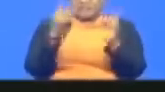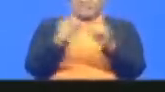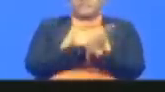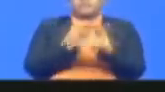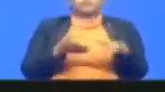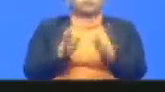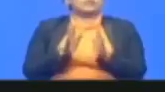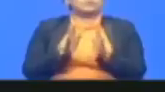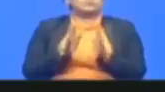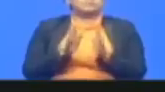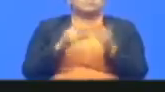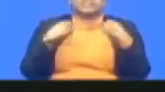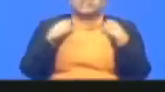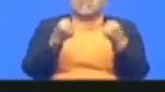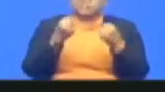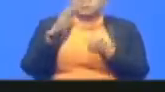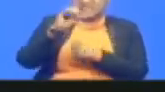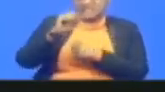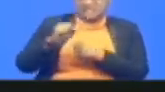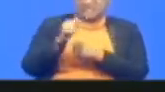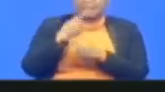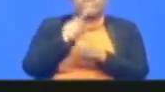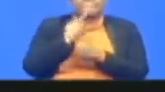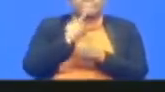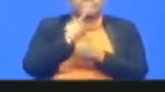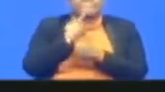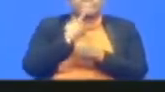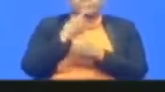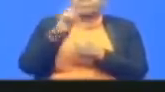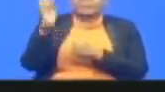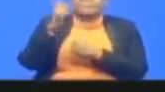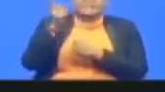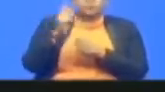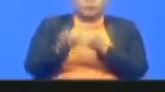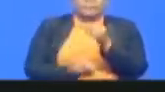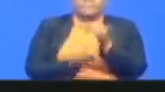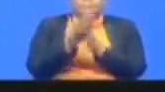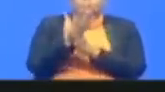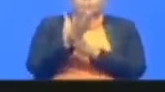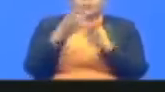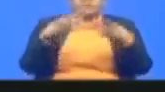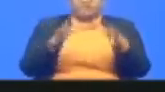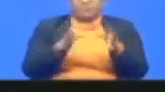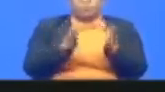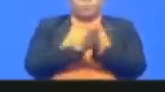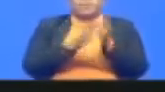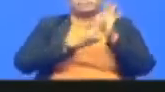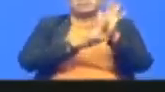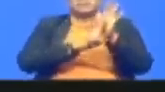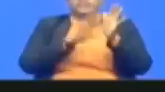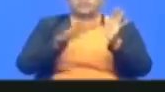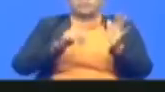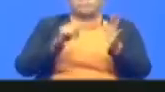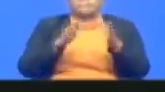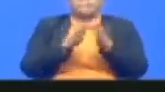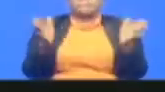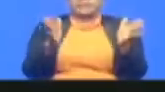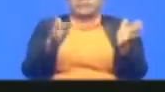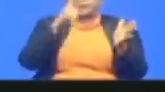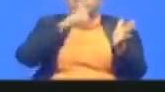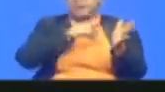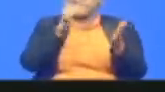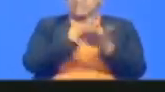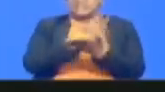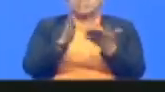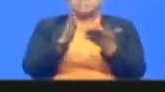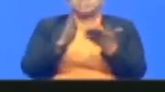James Macharia announced that the ministry will establish a firm with representation from the public and private sector to operate the